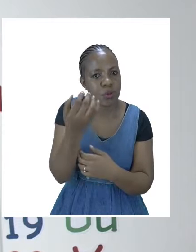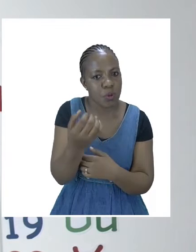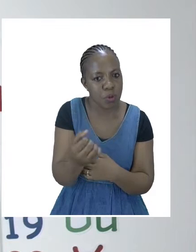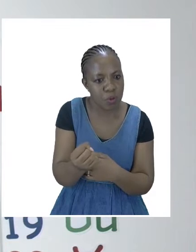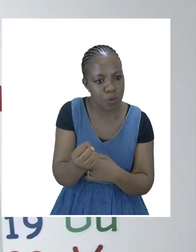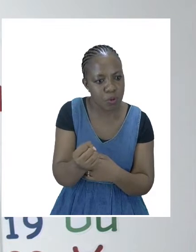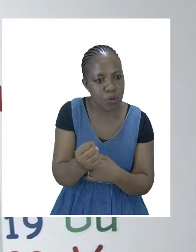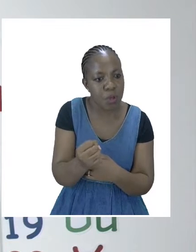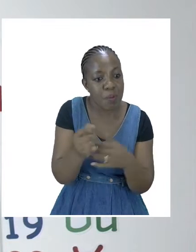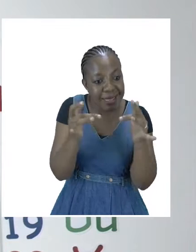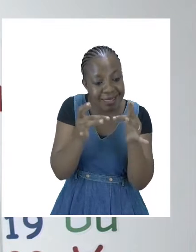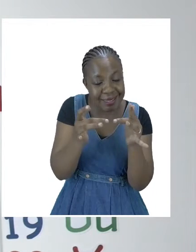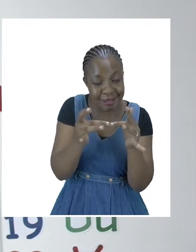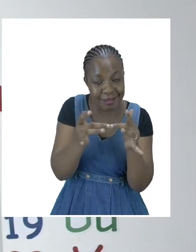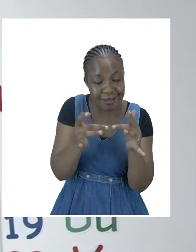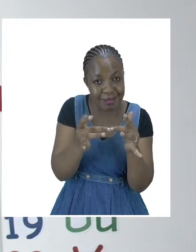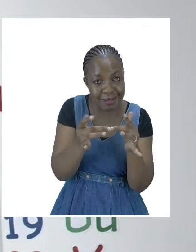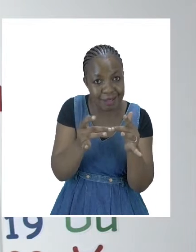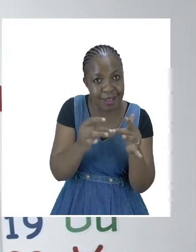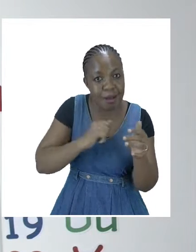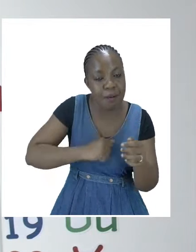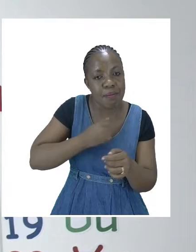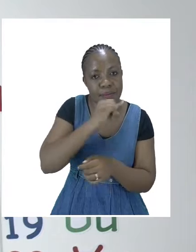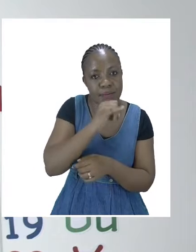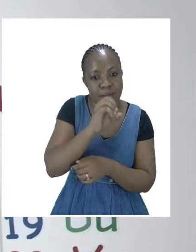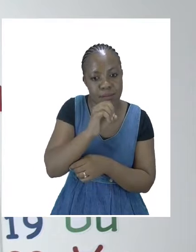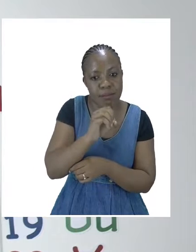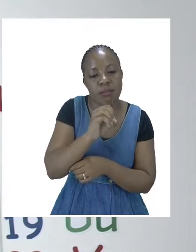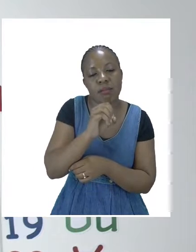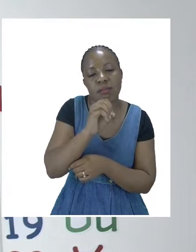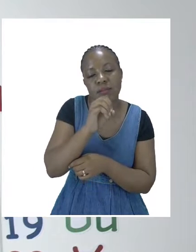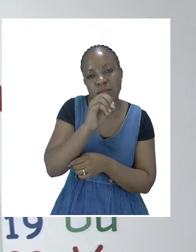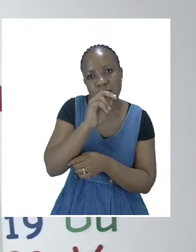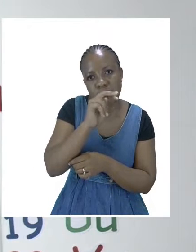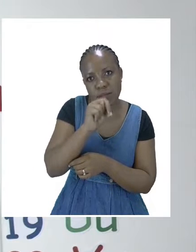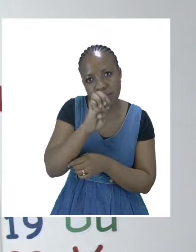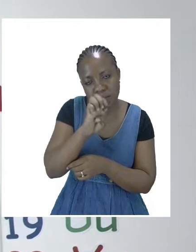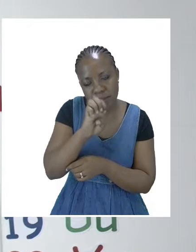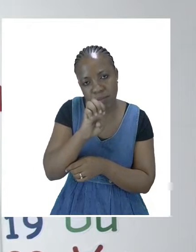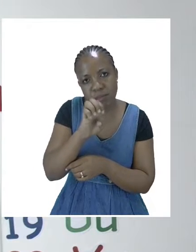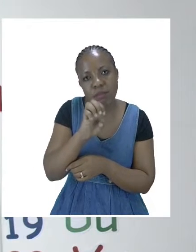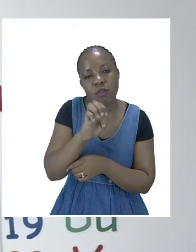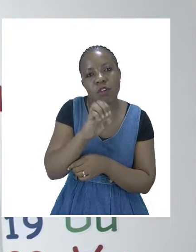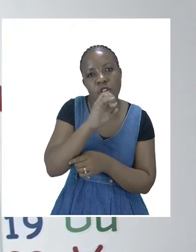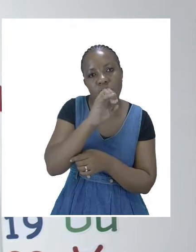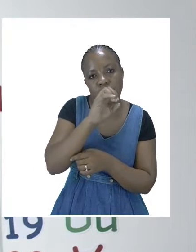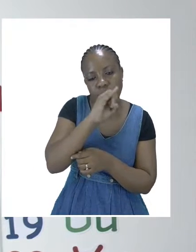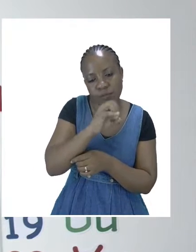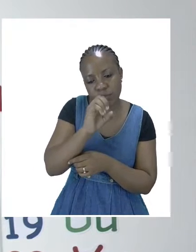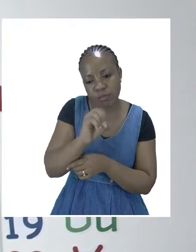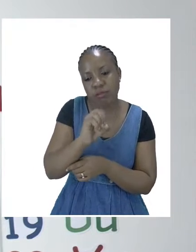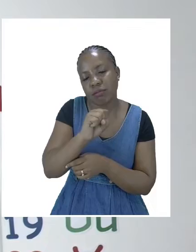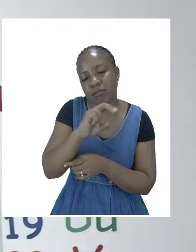our online platforms, MyZone and Zoshi Facebook pages, and in addition,